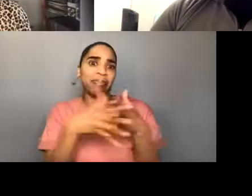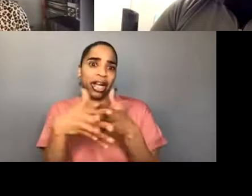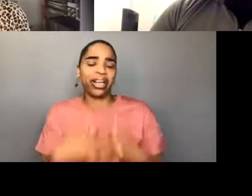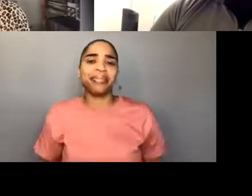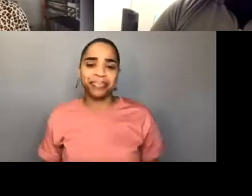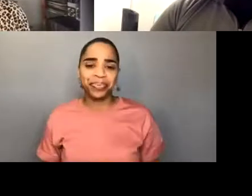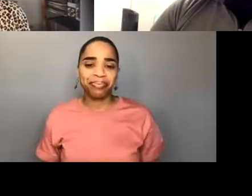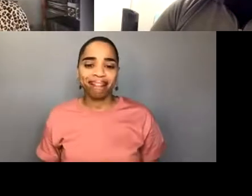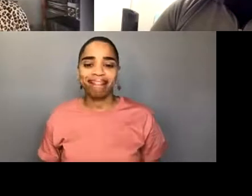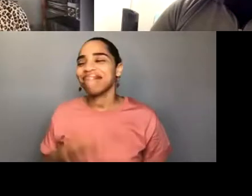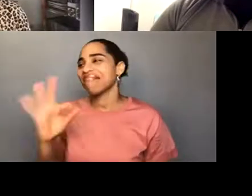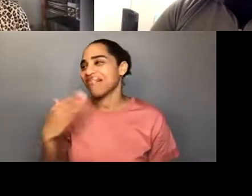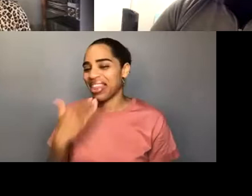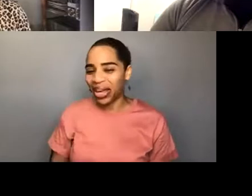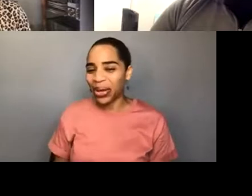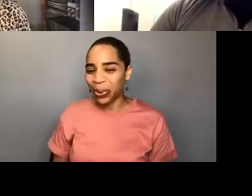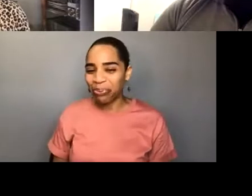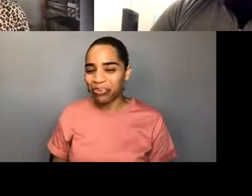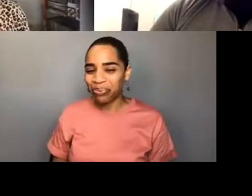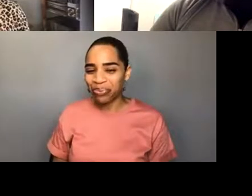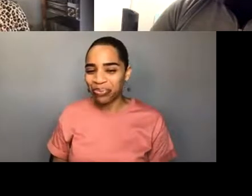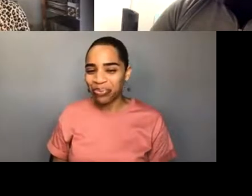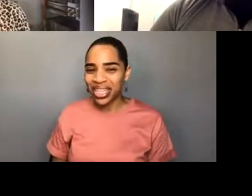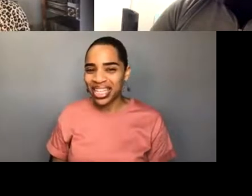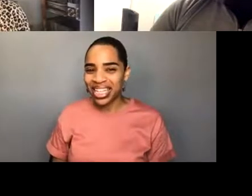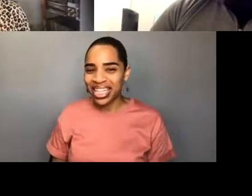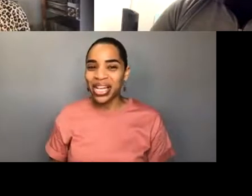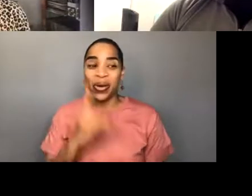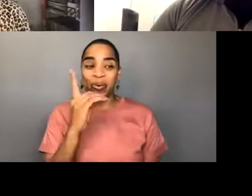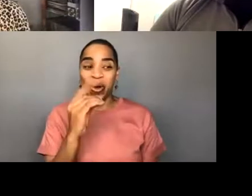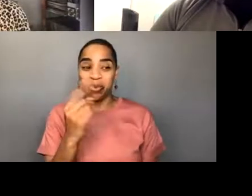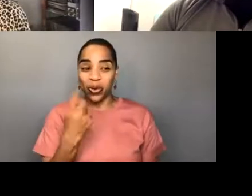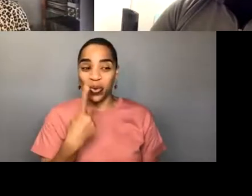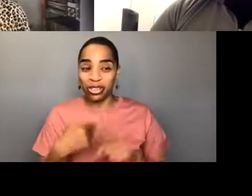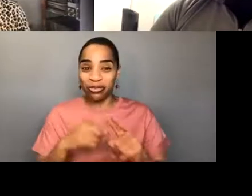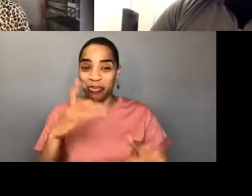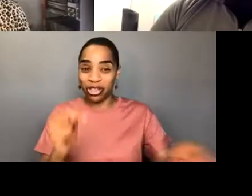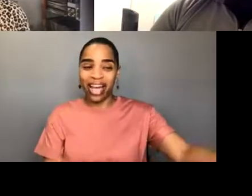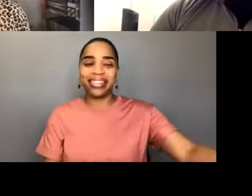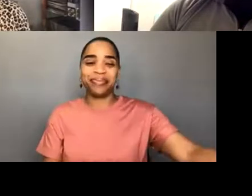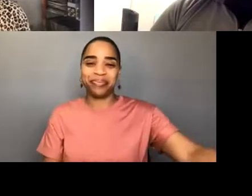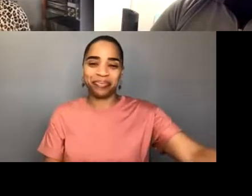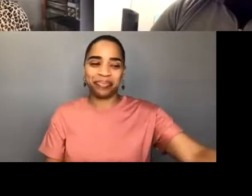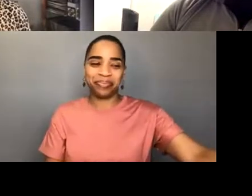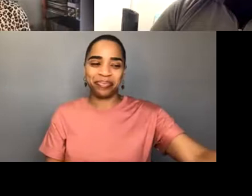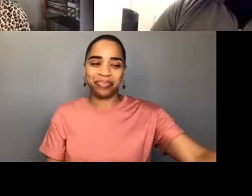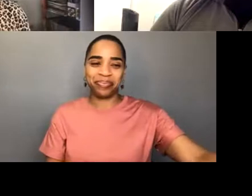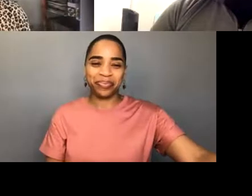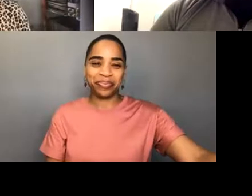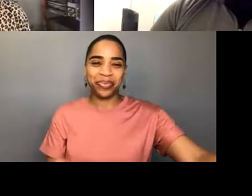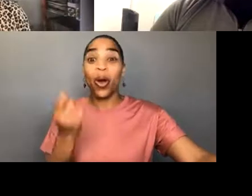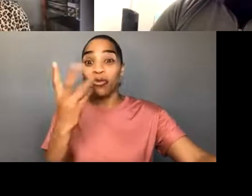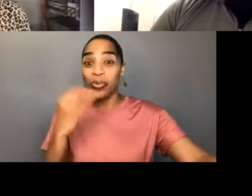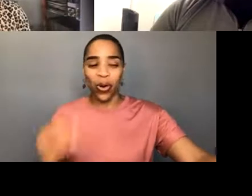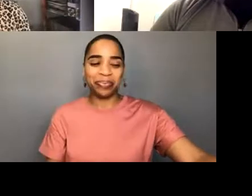Thank you. Before I get into my next question, there's another question in the chat. A couple more questions in the chat,